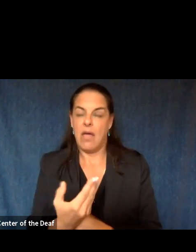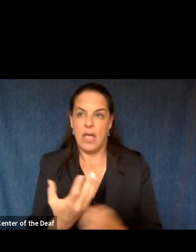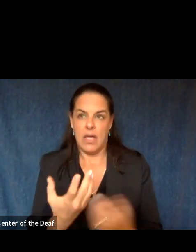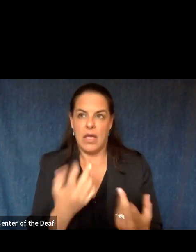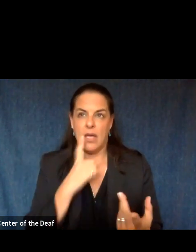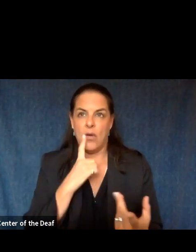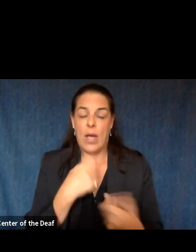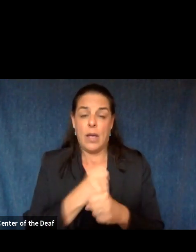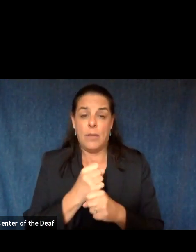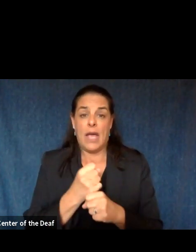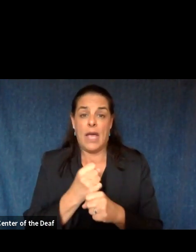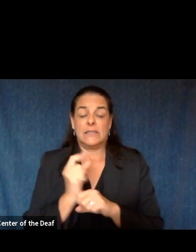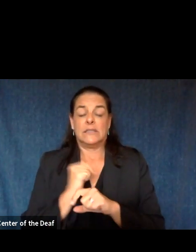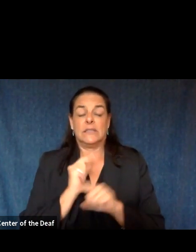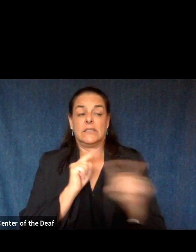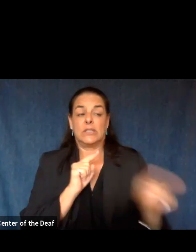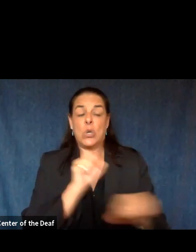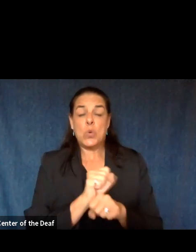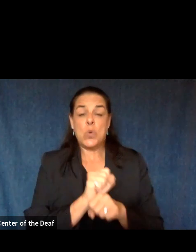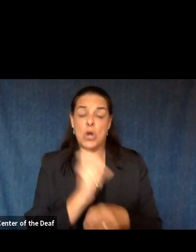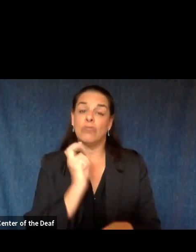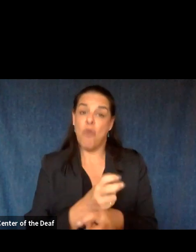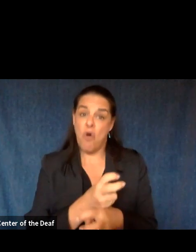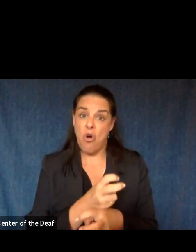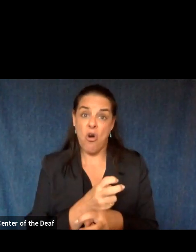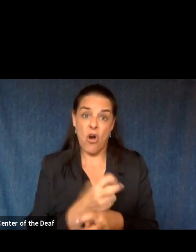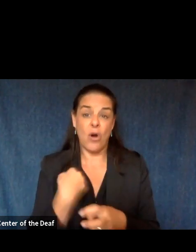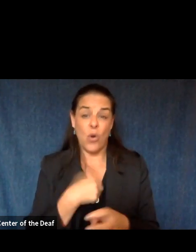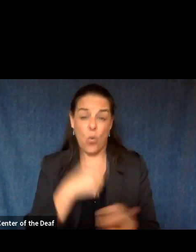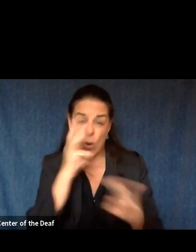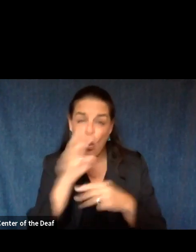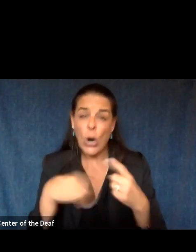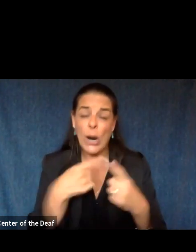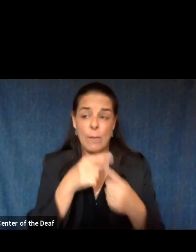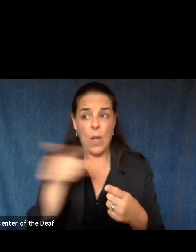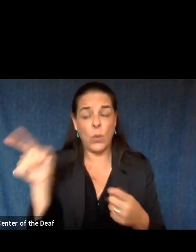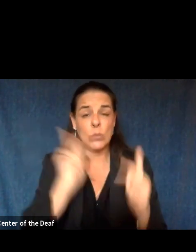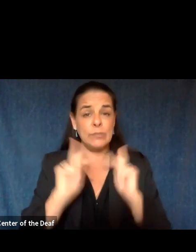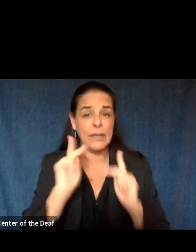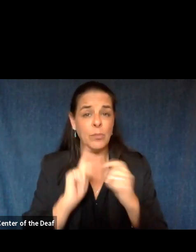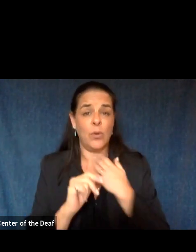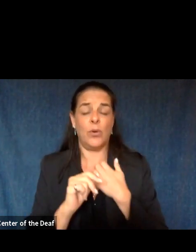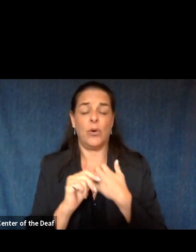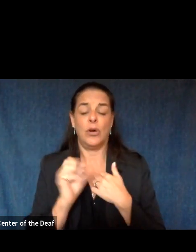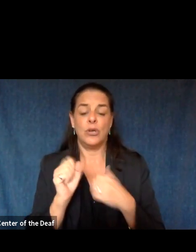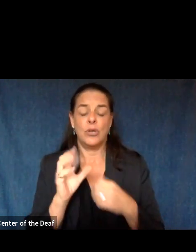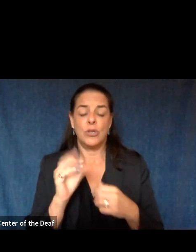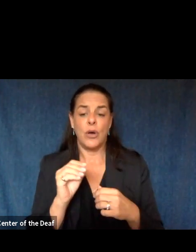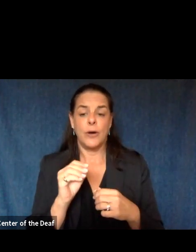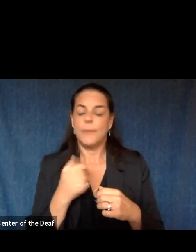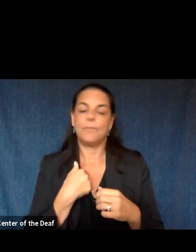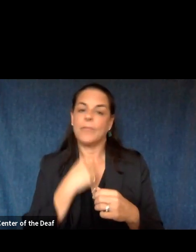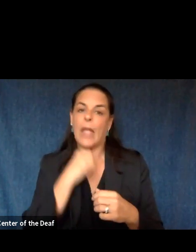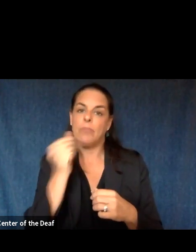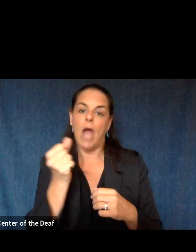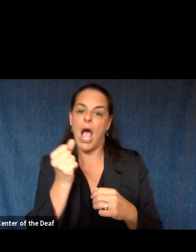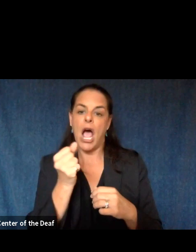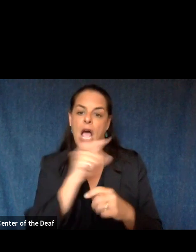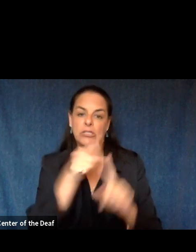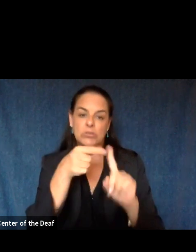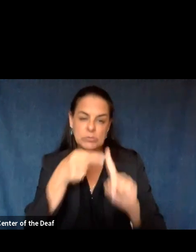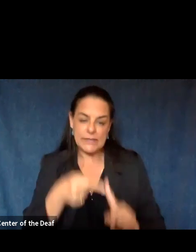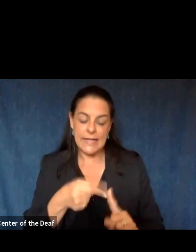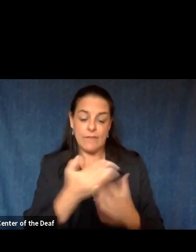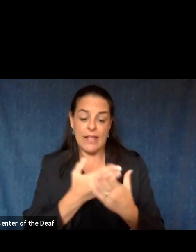makes coming to work difficult a lot of times, and we worry about them. And so I won't get into specifics of some of the things